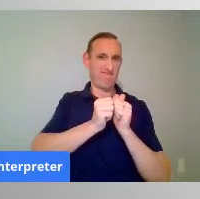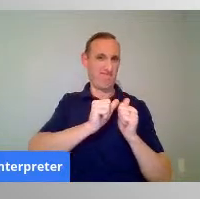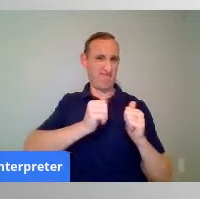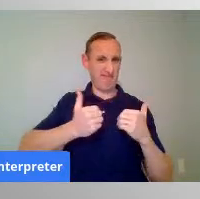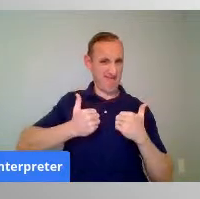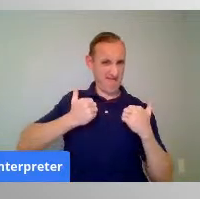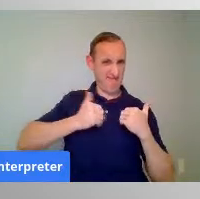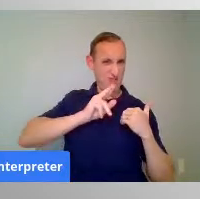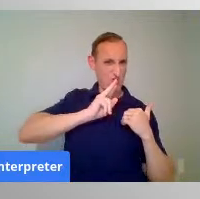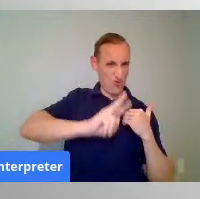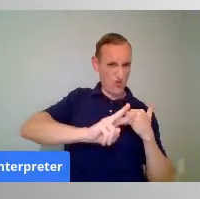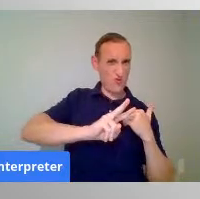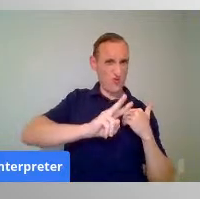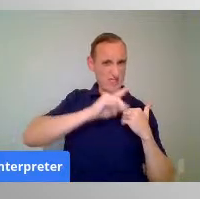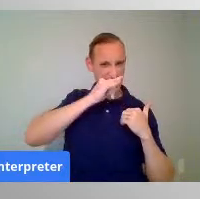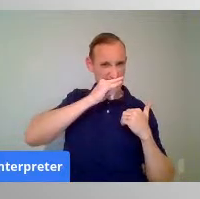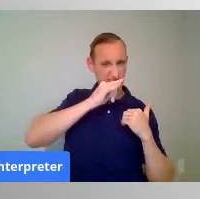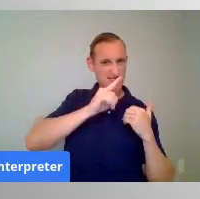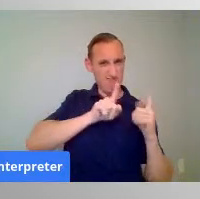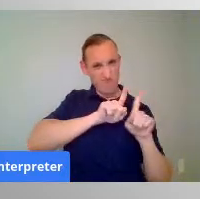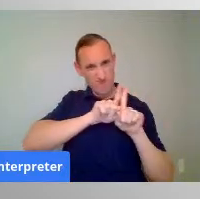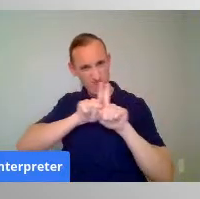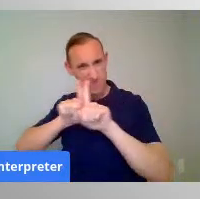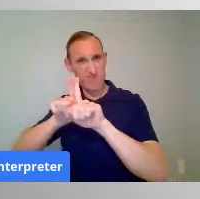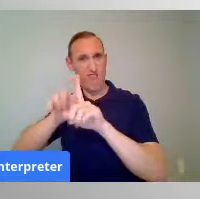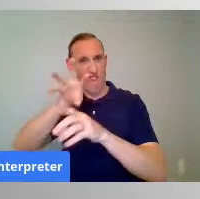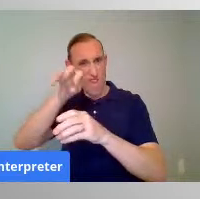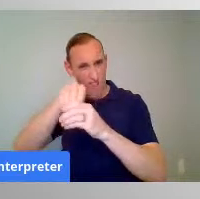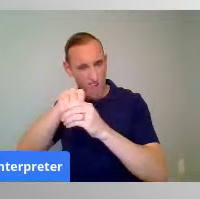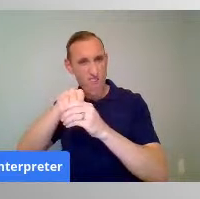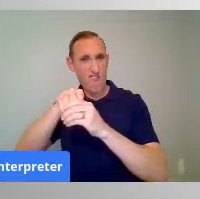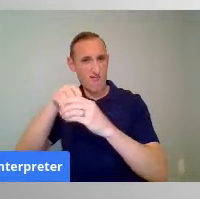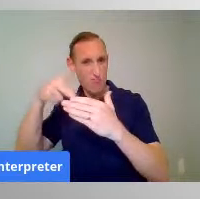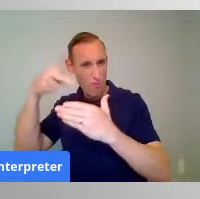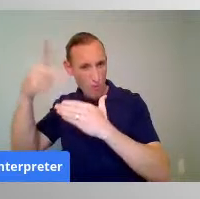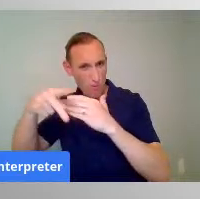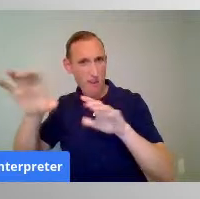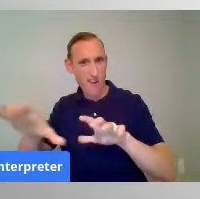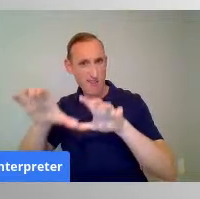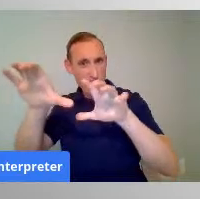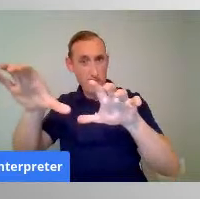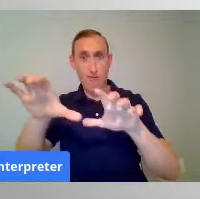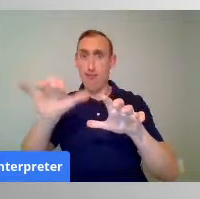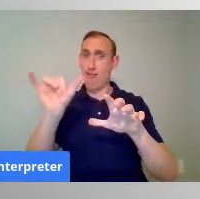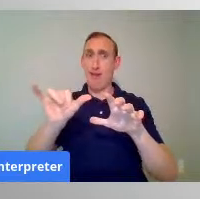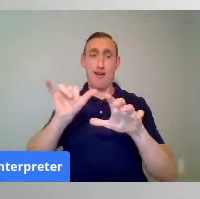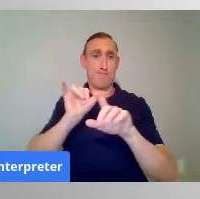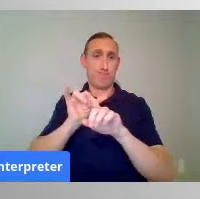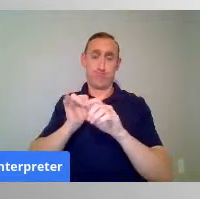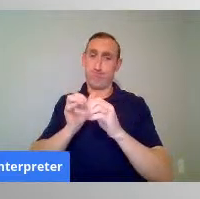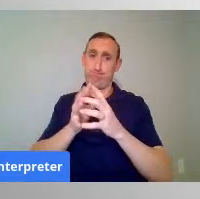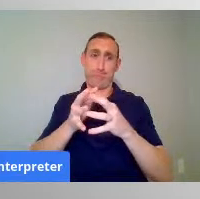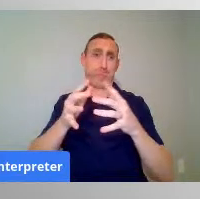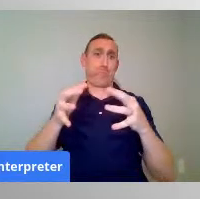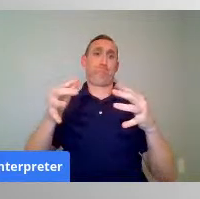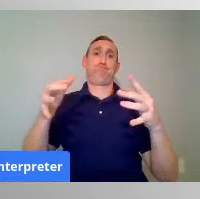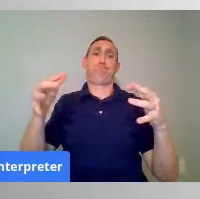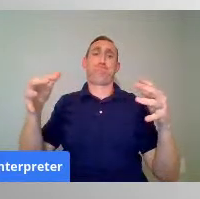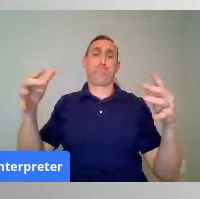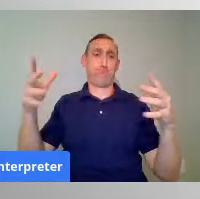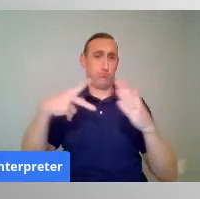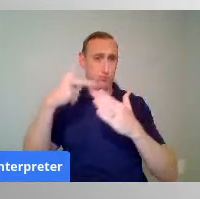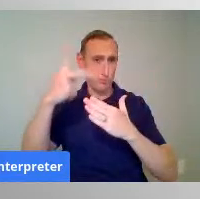Well, that just mushroomed. Suddenly, we were filling every program we tried to offer with long waiting lists.